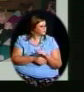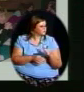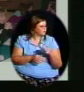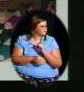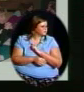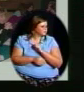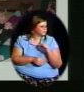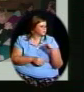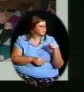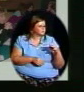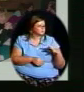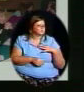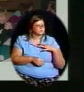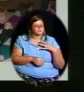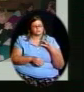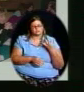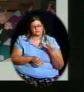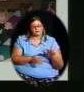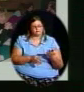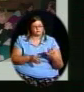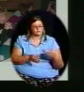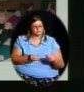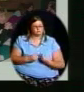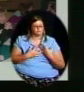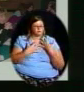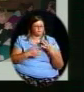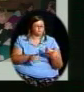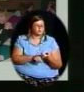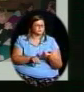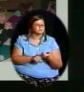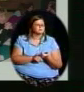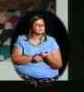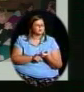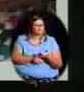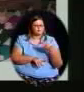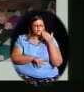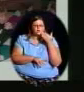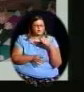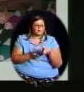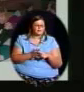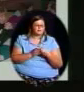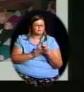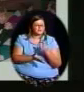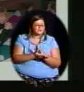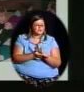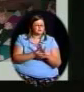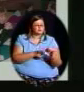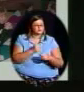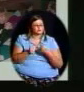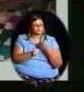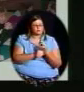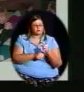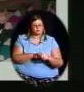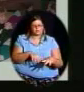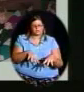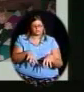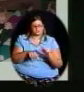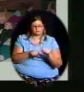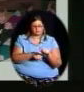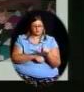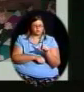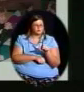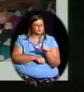to get new skills and refresh their skills. And we also know that at the beginning of the school year, we have to induct our new educators, those